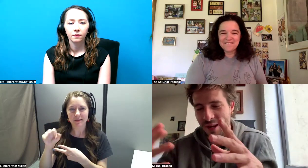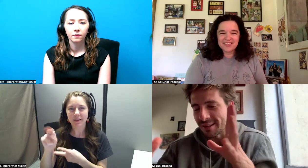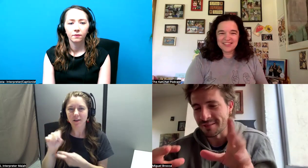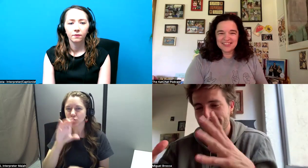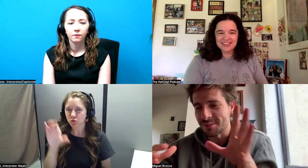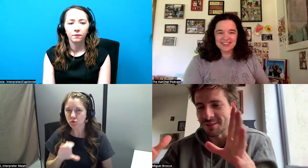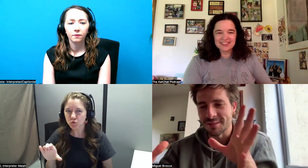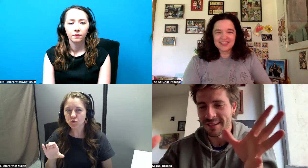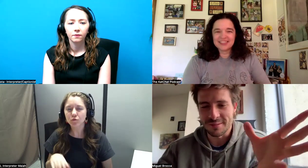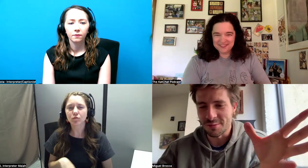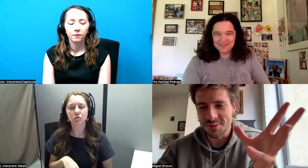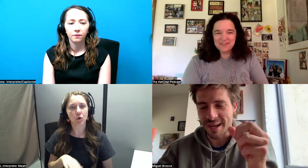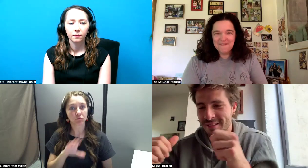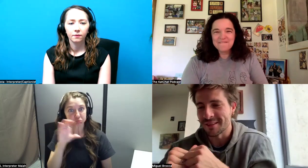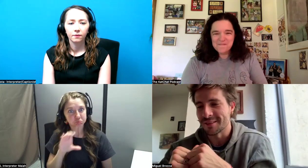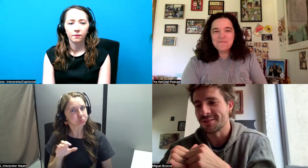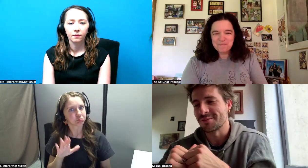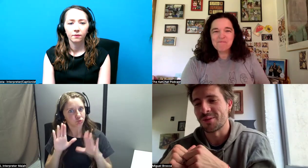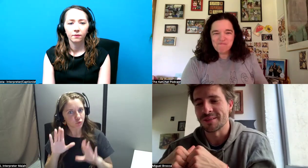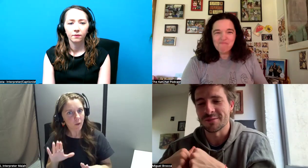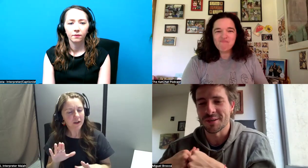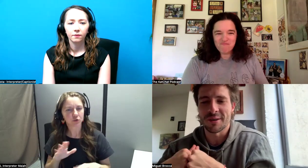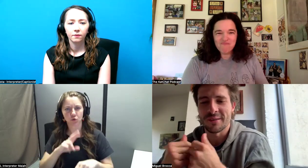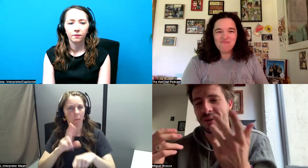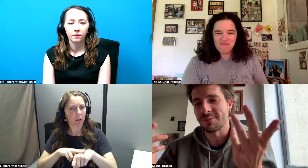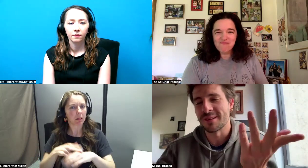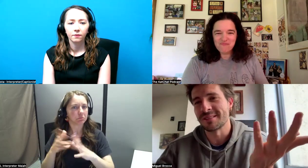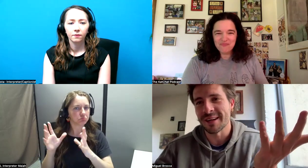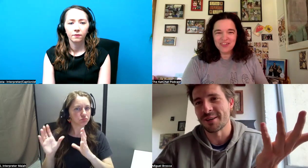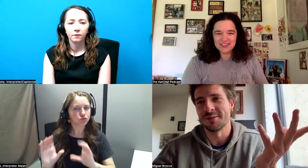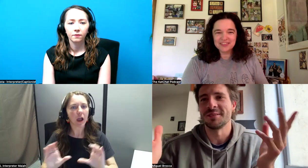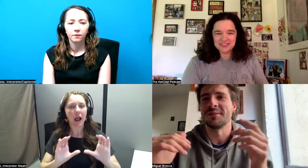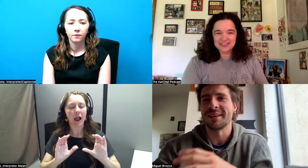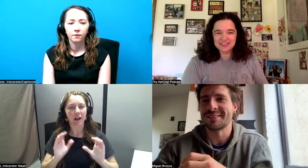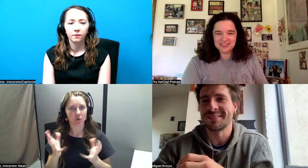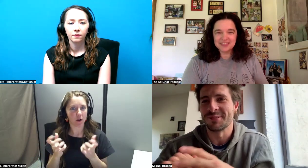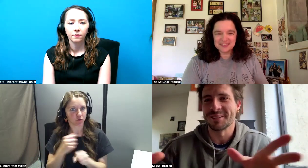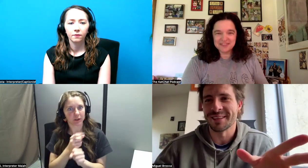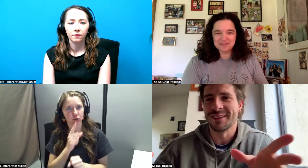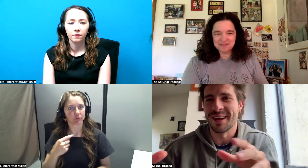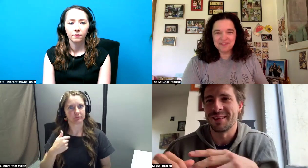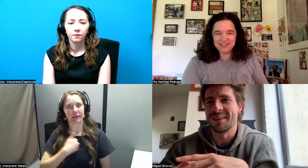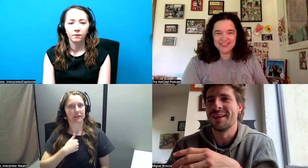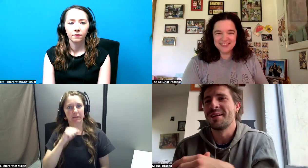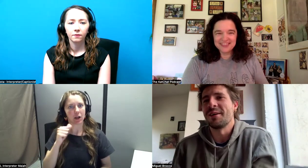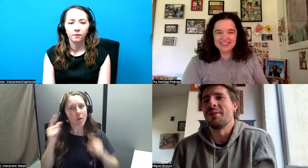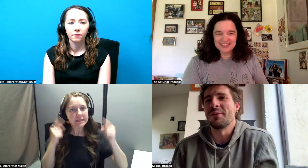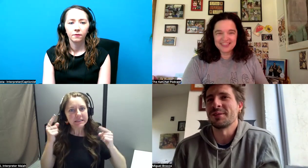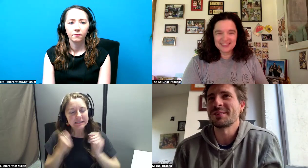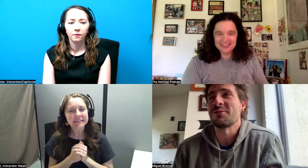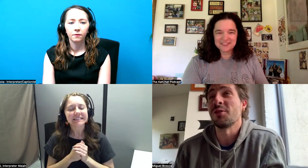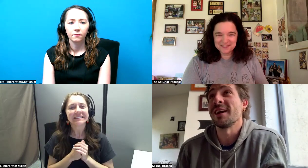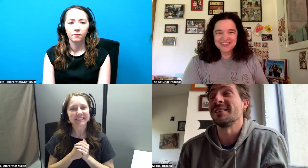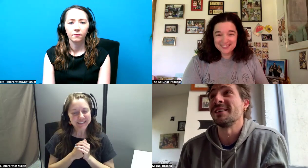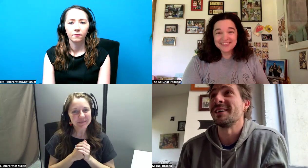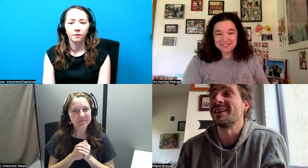went great, and it was just like a normal chat. They just wanted to figure out if I was not a psycho. You know, that's the only thing that they were